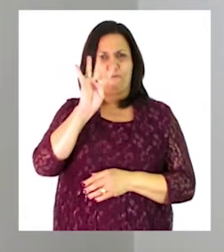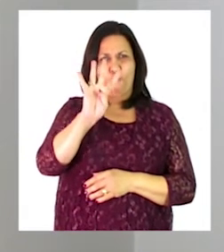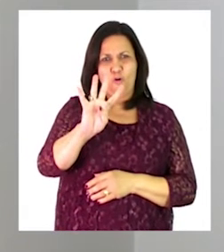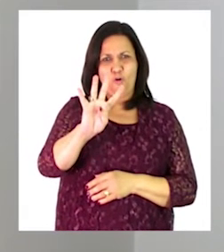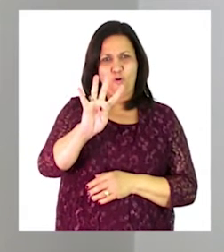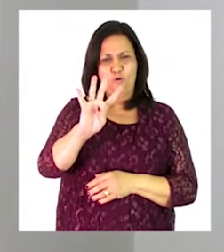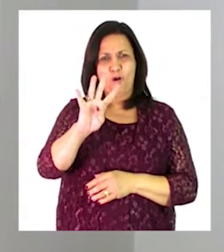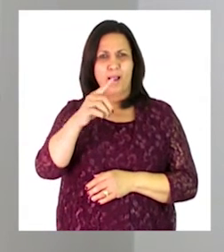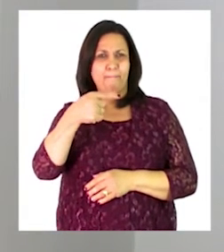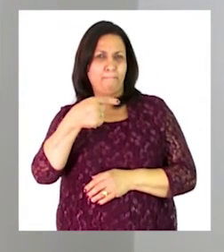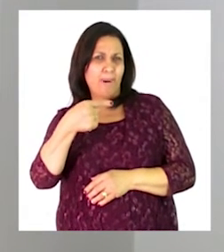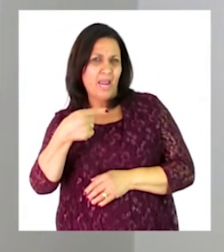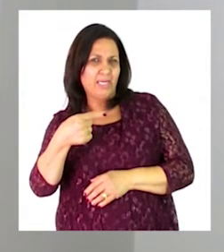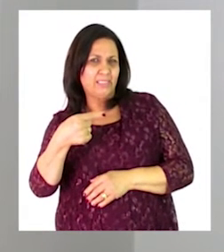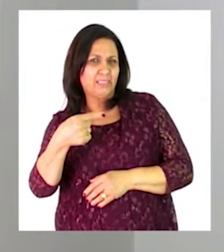4